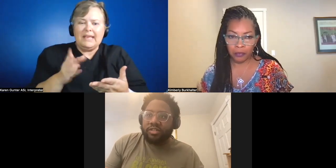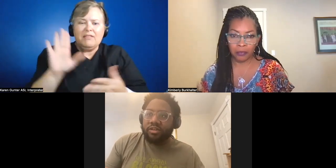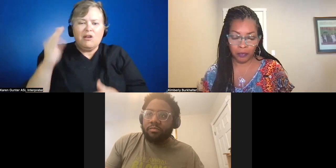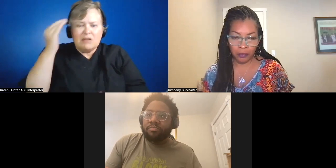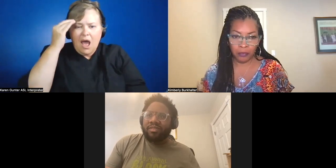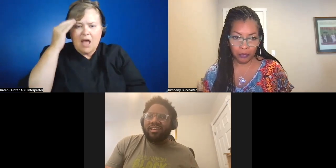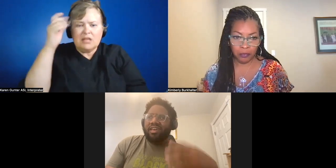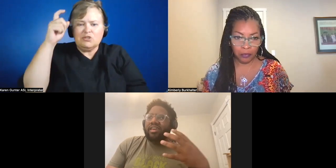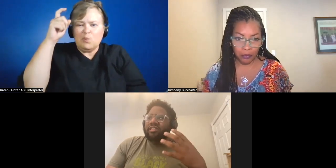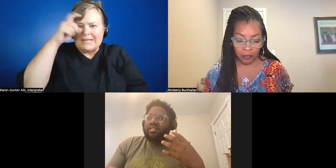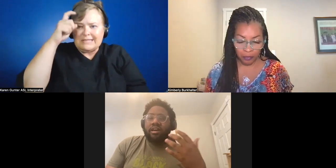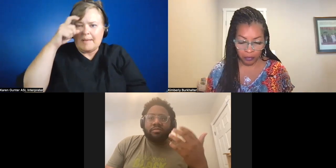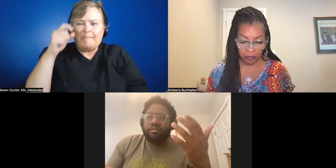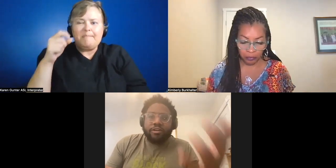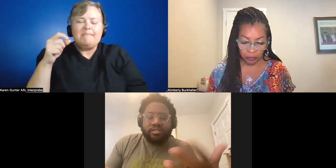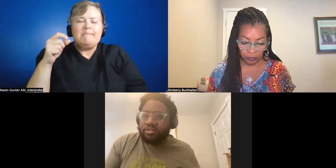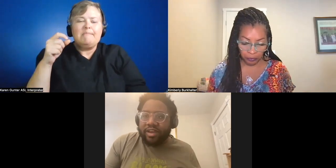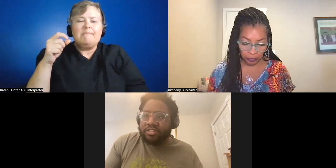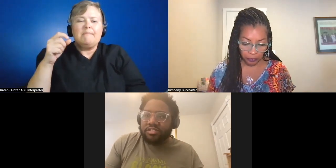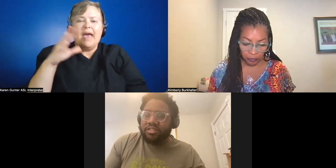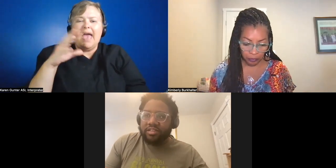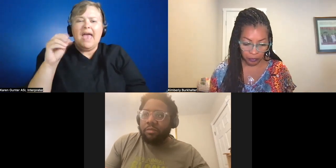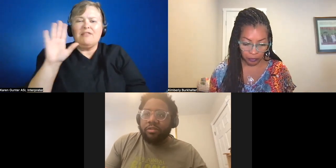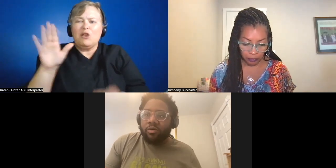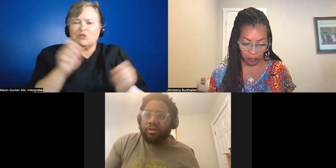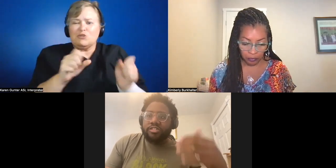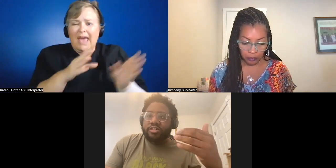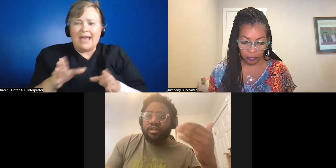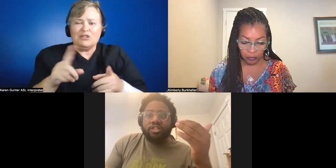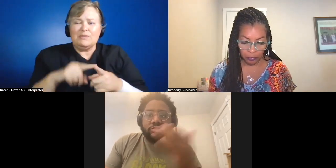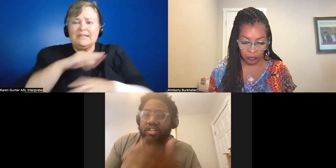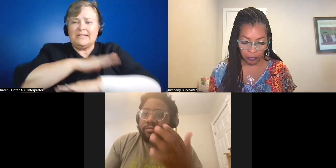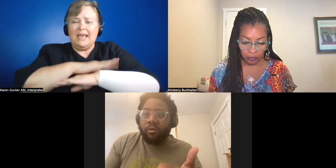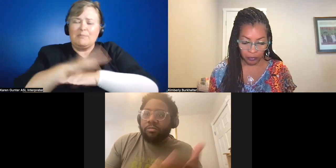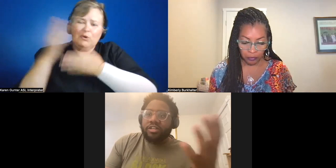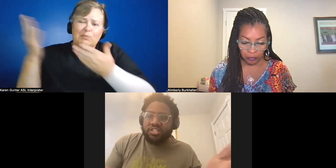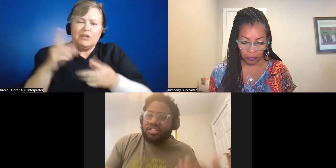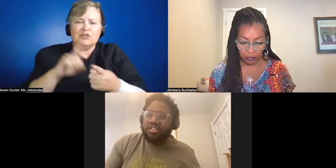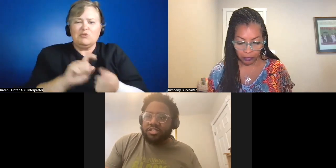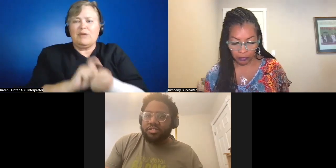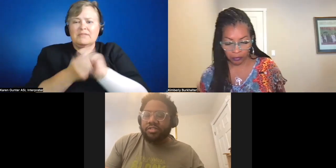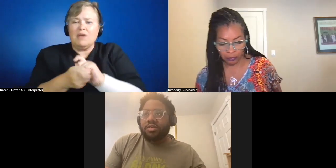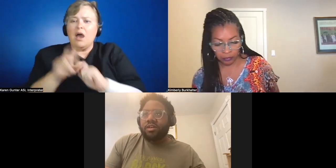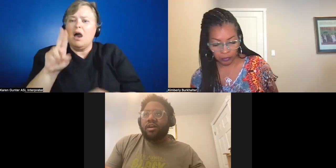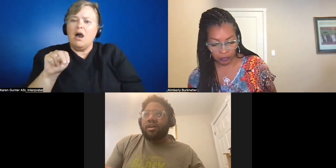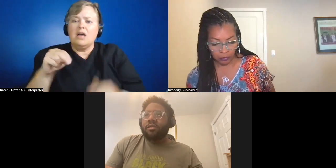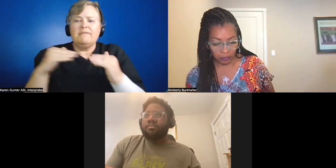and wisdom and subversive strategies to the table in order to transform unjust